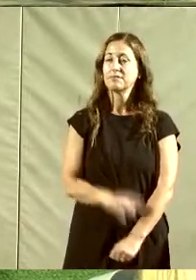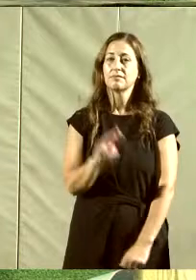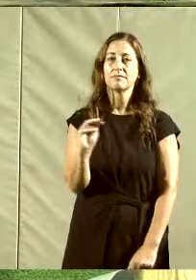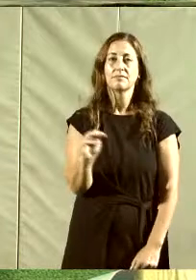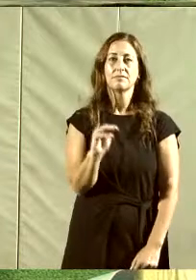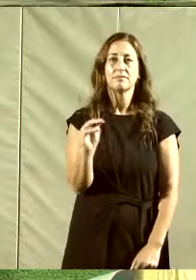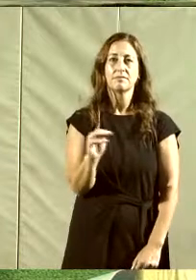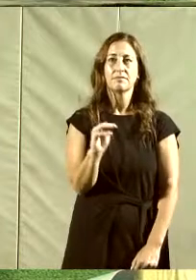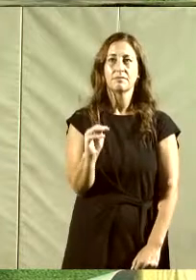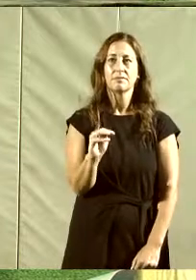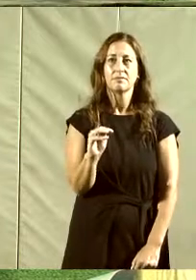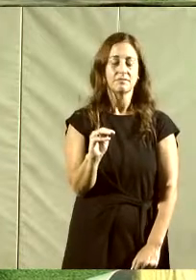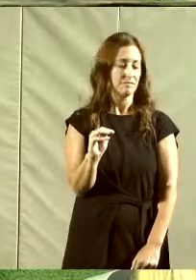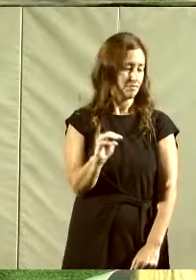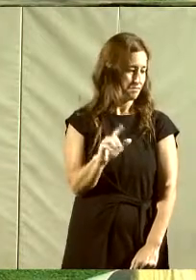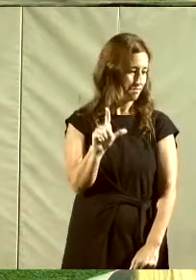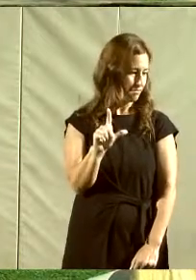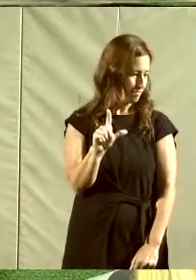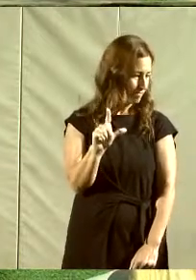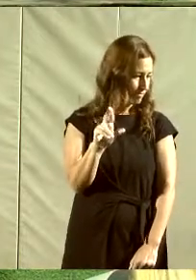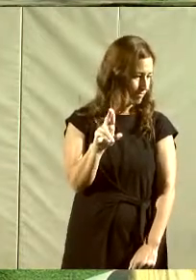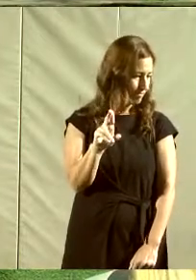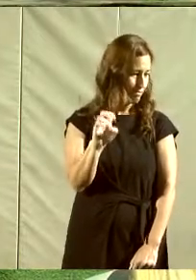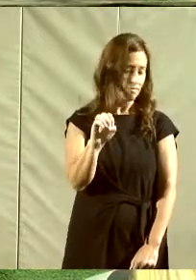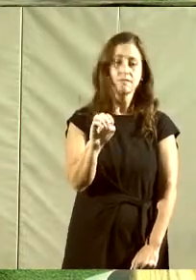Michaela Hope Loera.